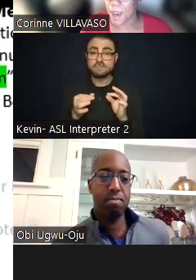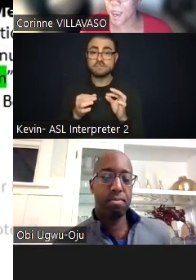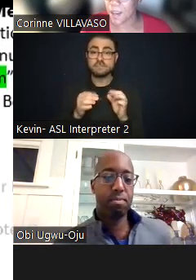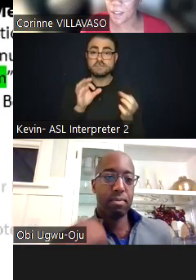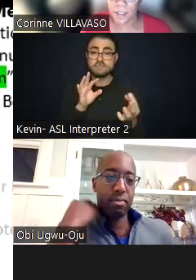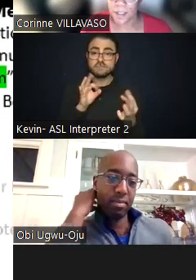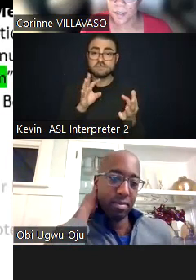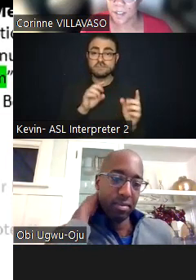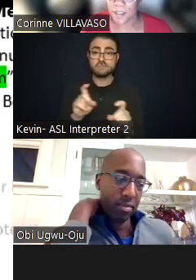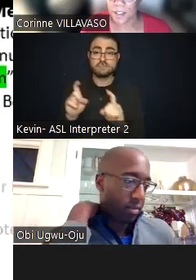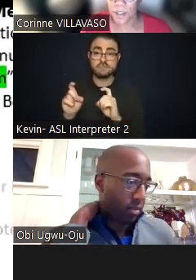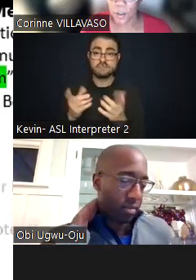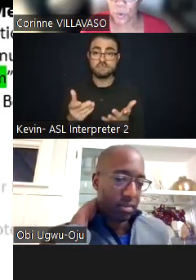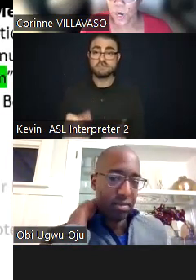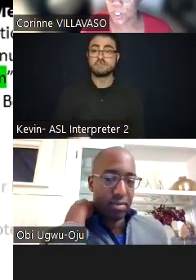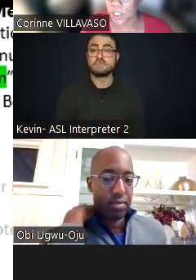feedback,